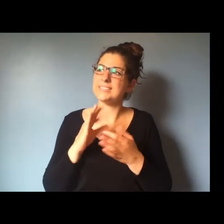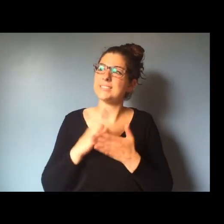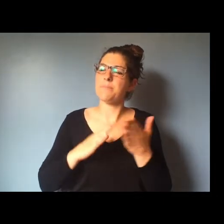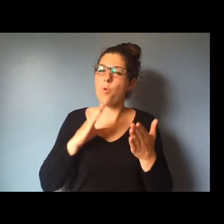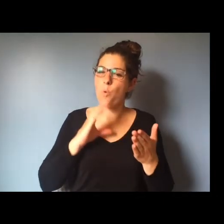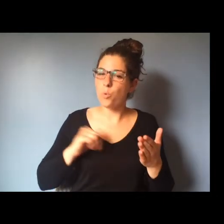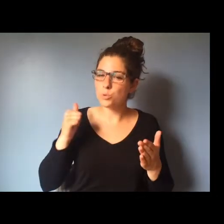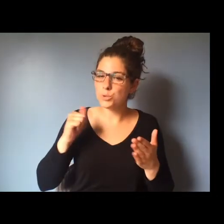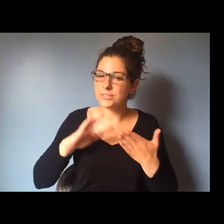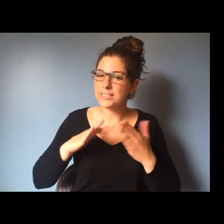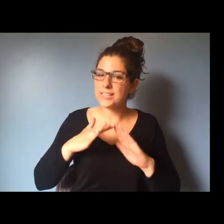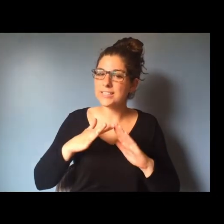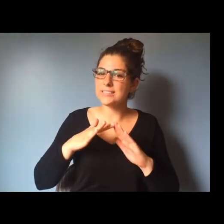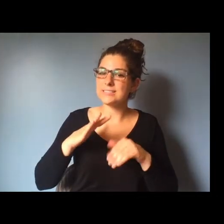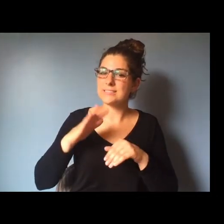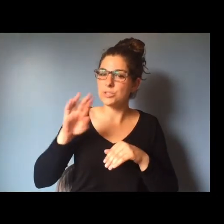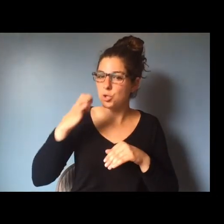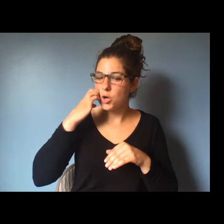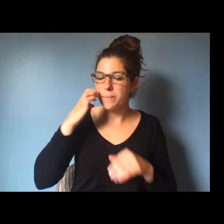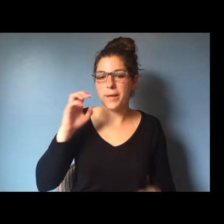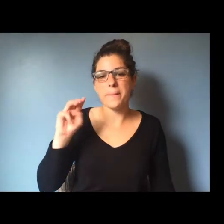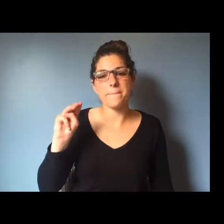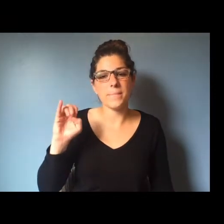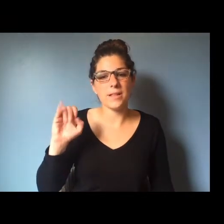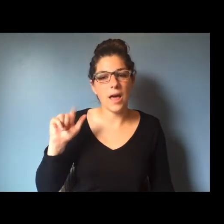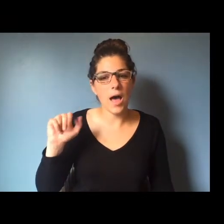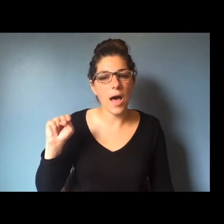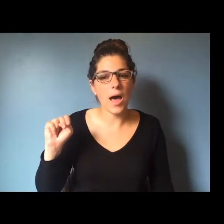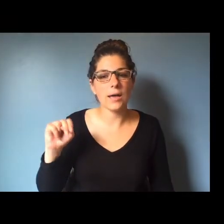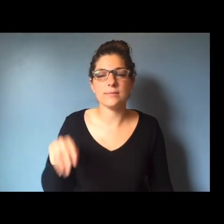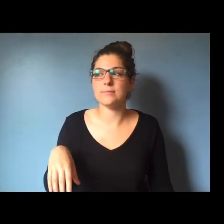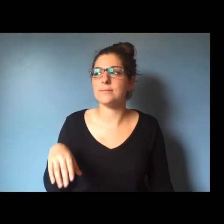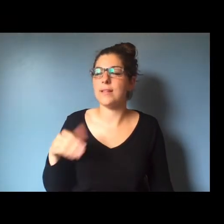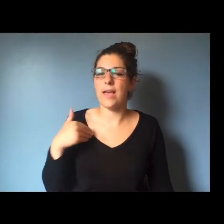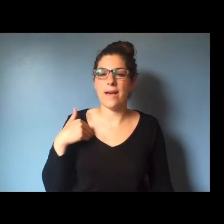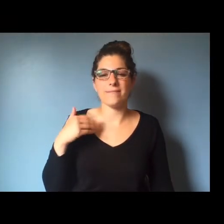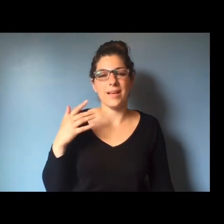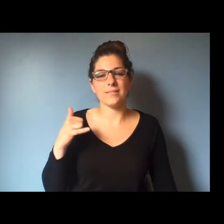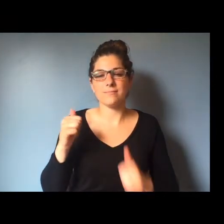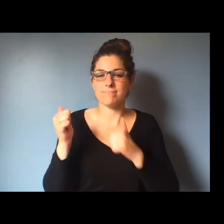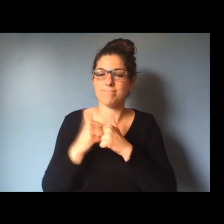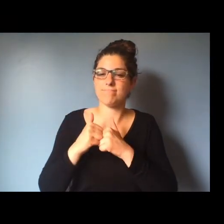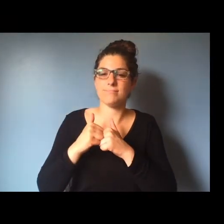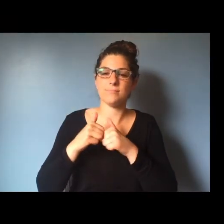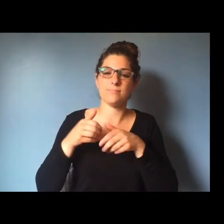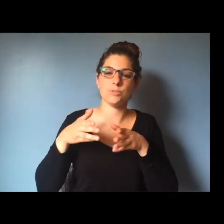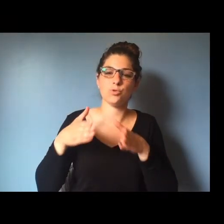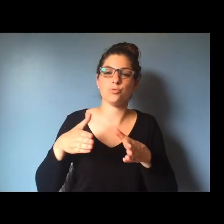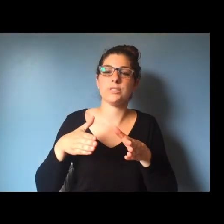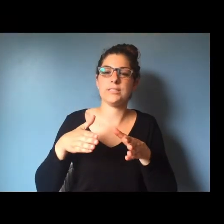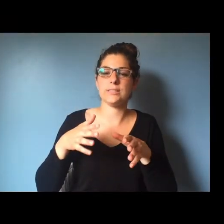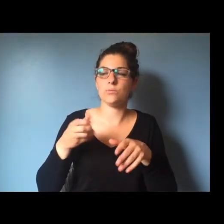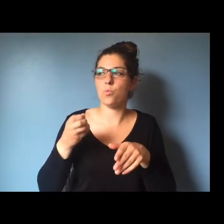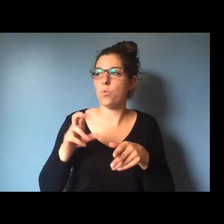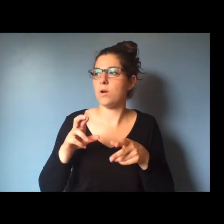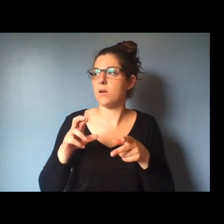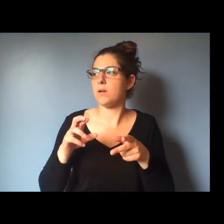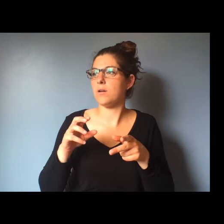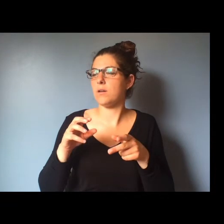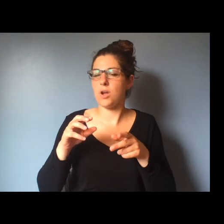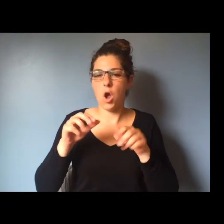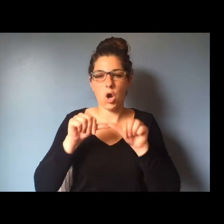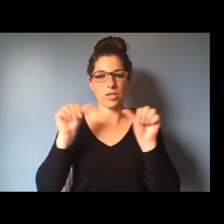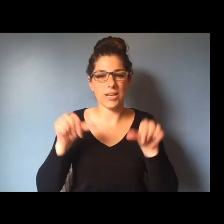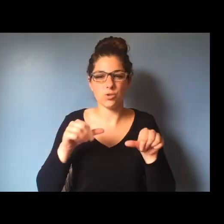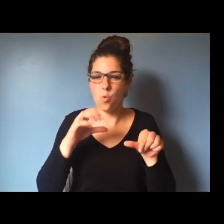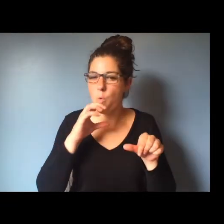older cities across Europe, like Milan or somewhere like that, where they have cobblestones in the streets, or their architecture is